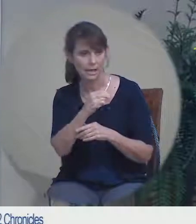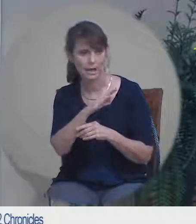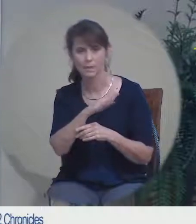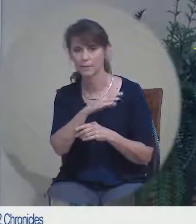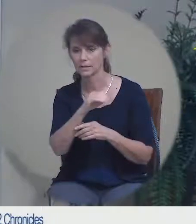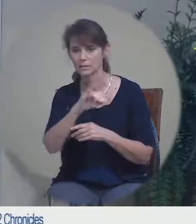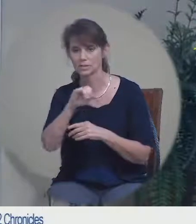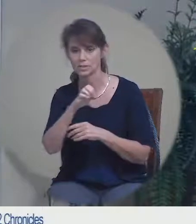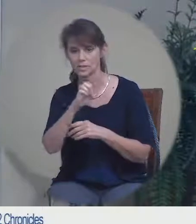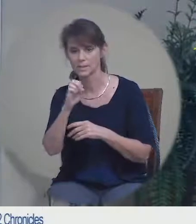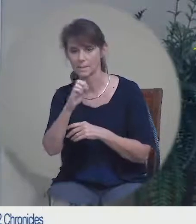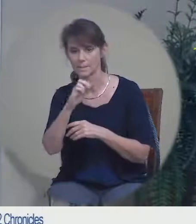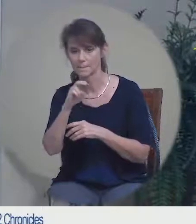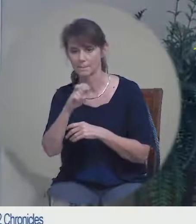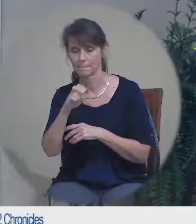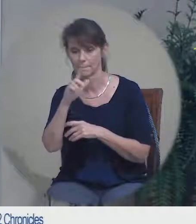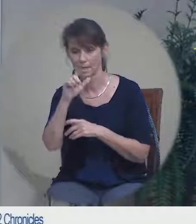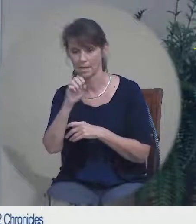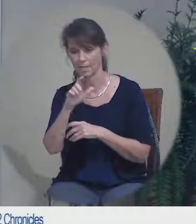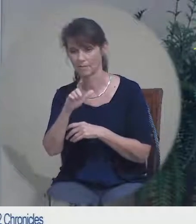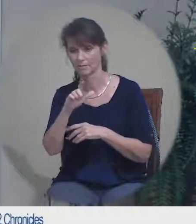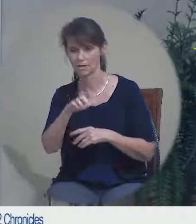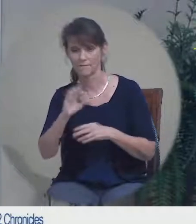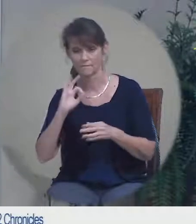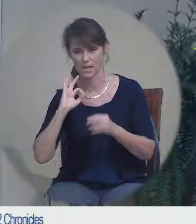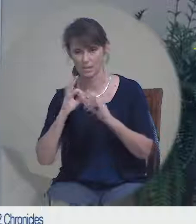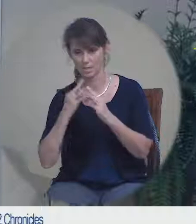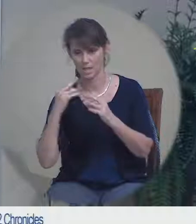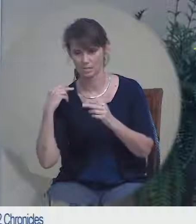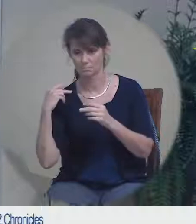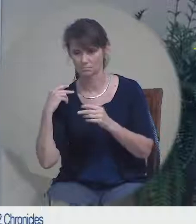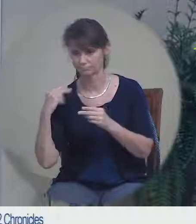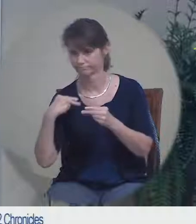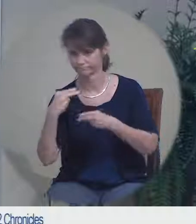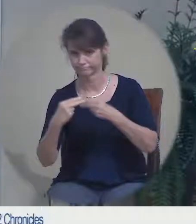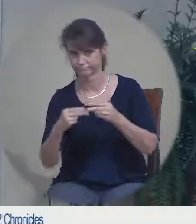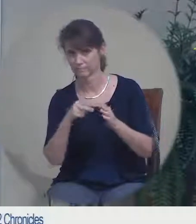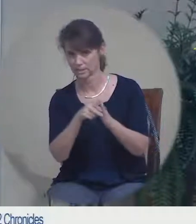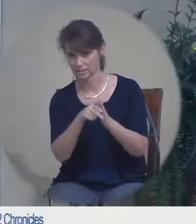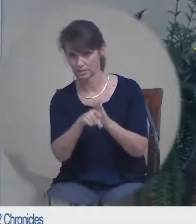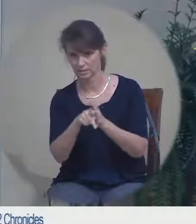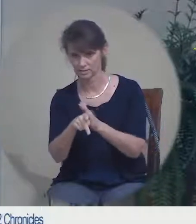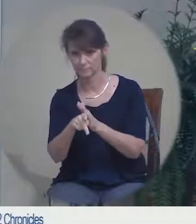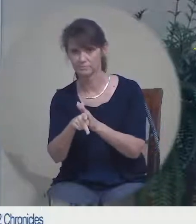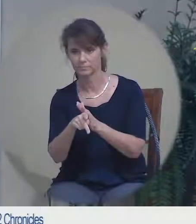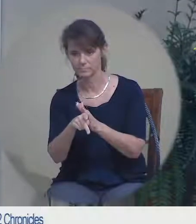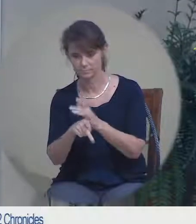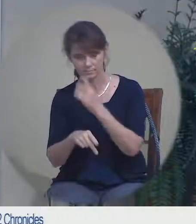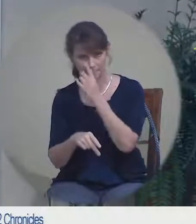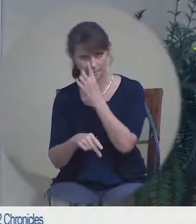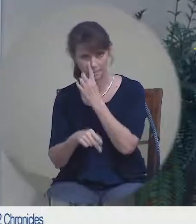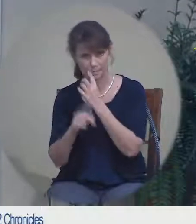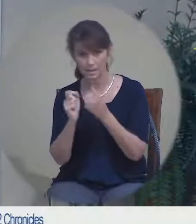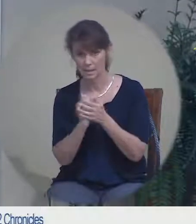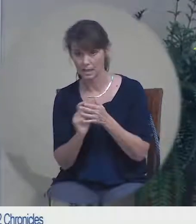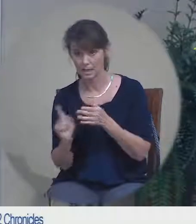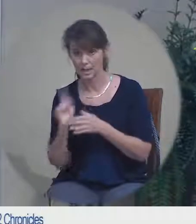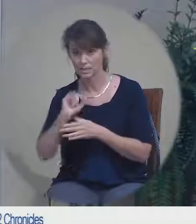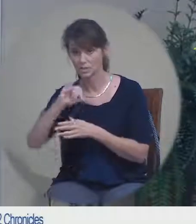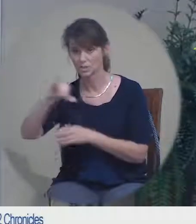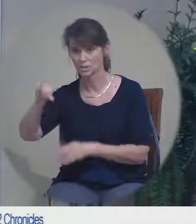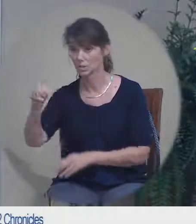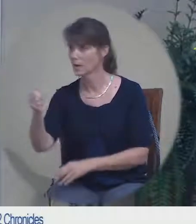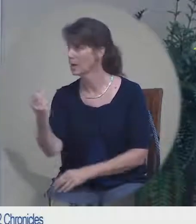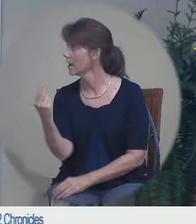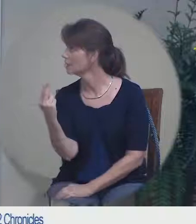Ahaziah in Judah. Last week, we looked at Ahaziah's son Joash and how he was largely influenced